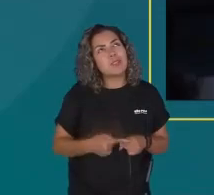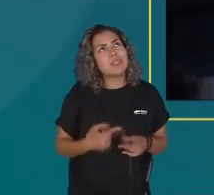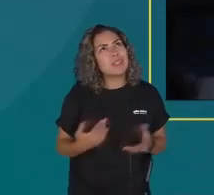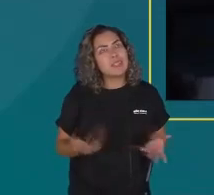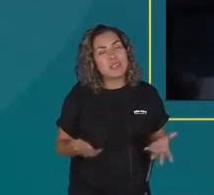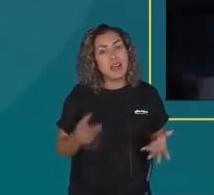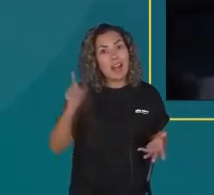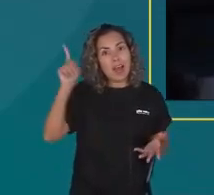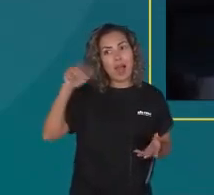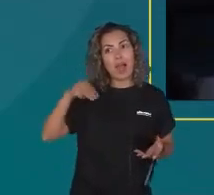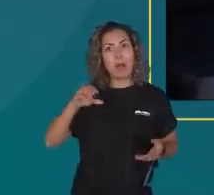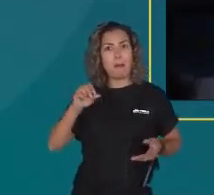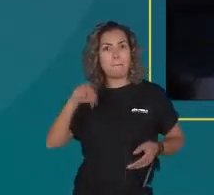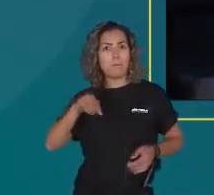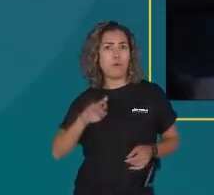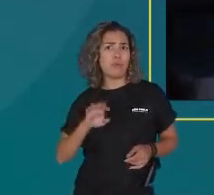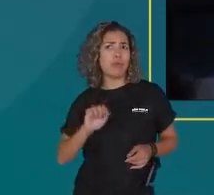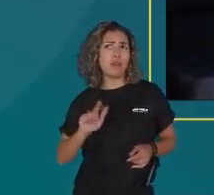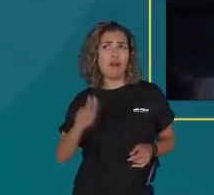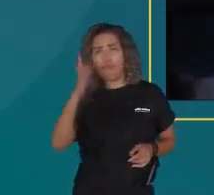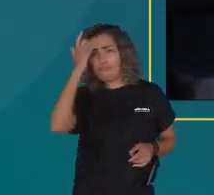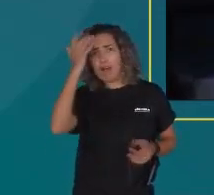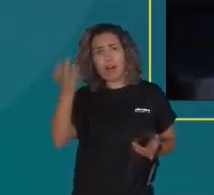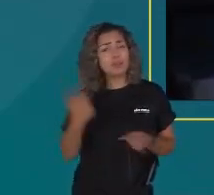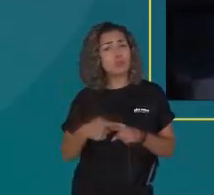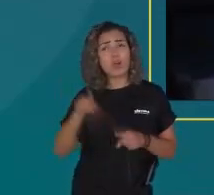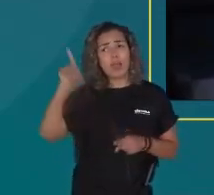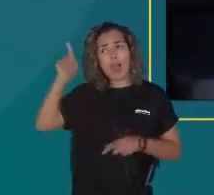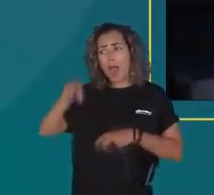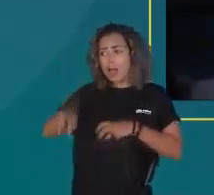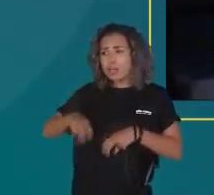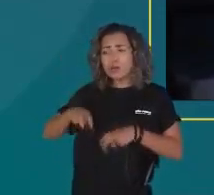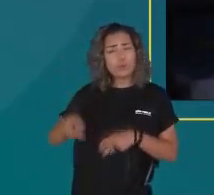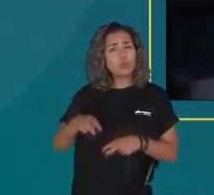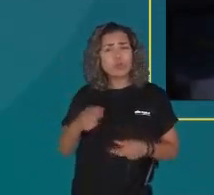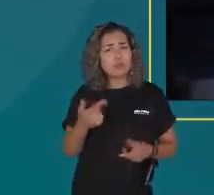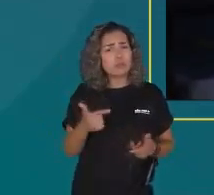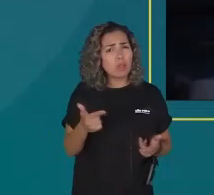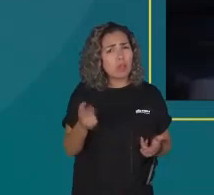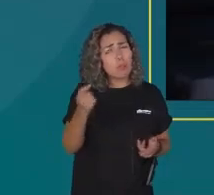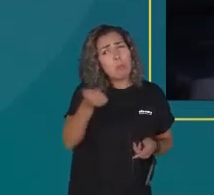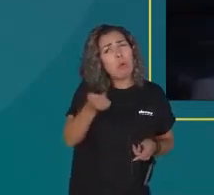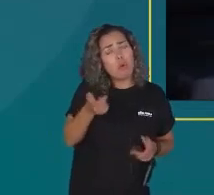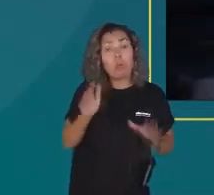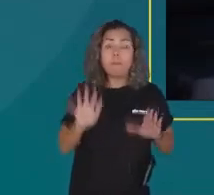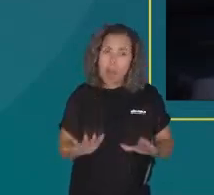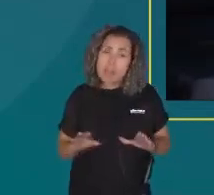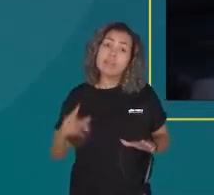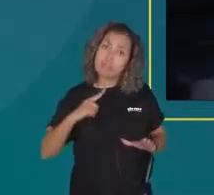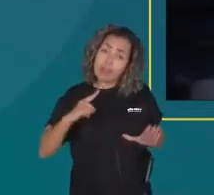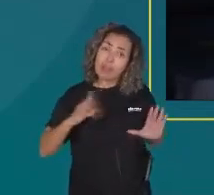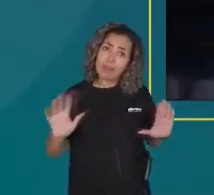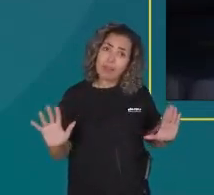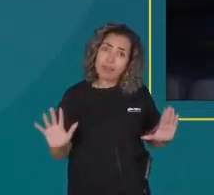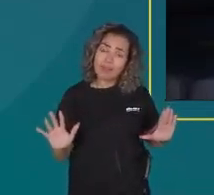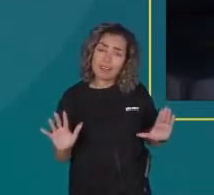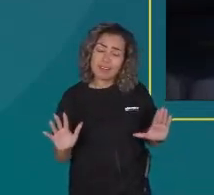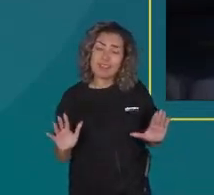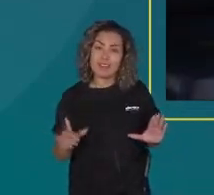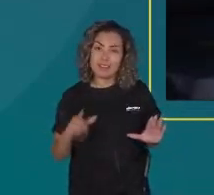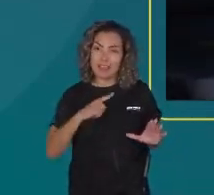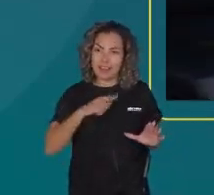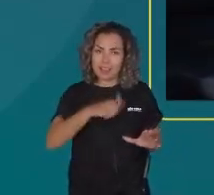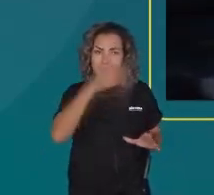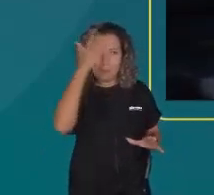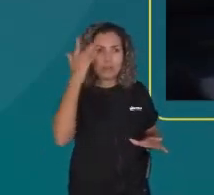few, and we have a few golf, and they were really not happy with our bylaw. But pesticides, it's really something